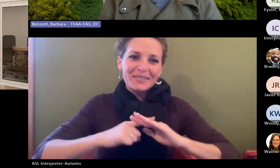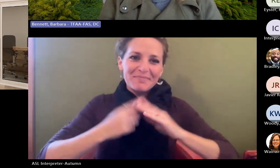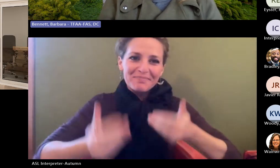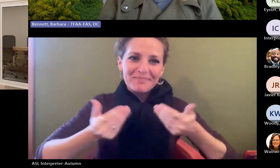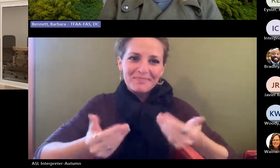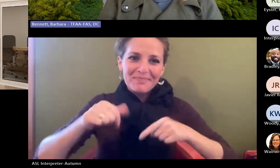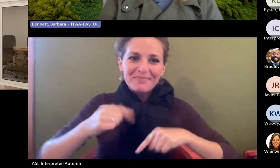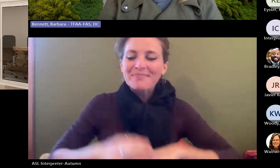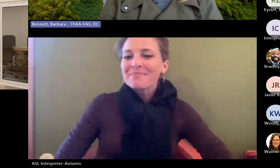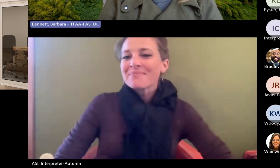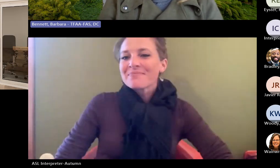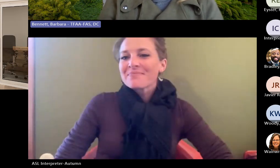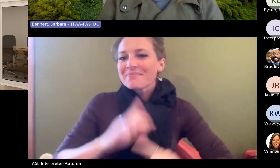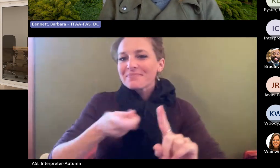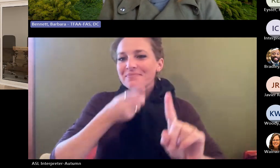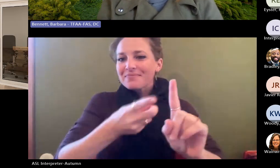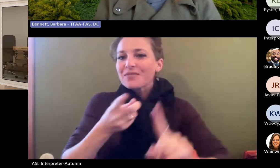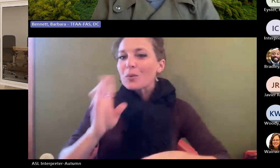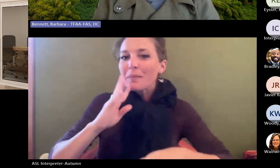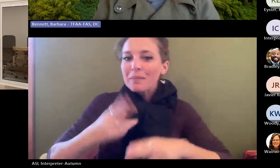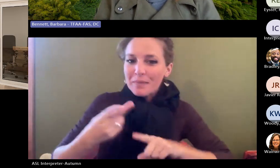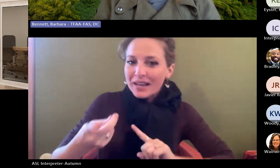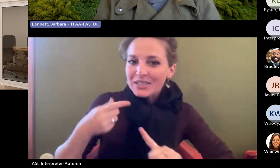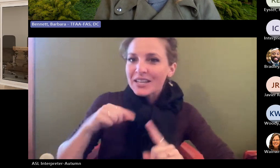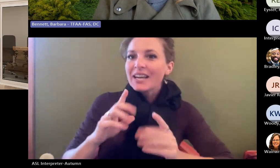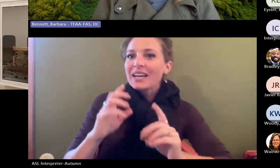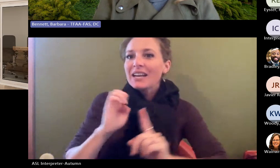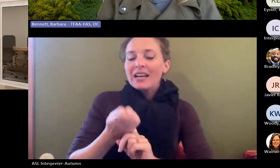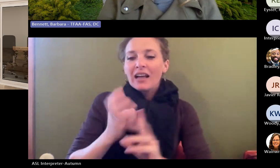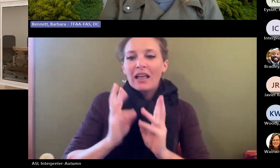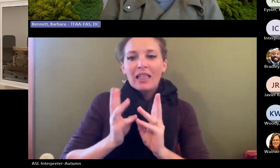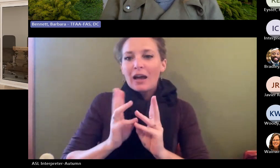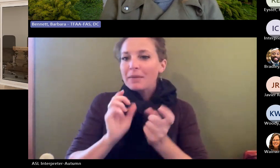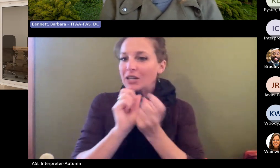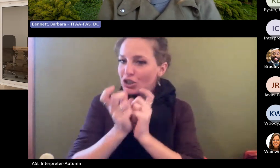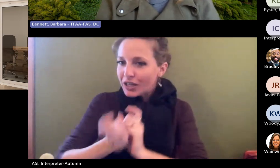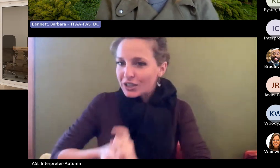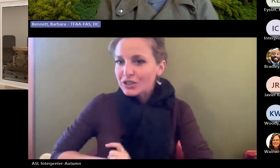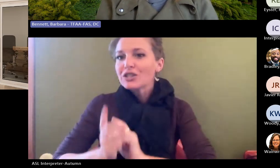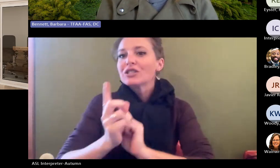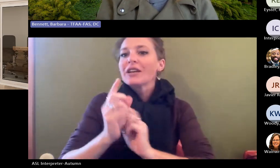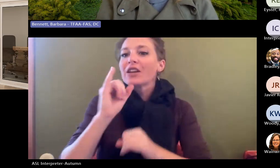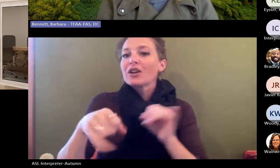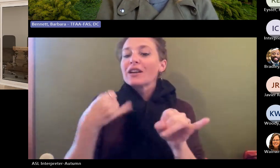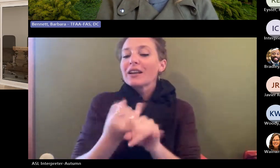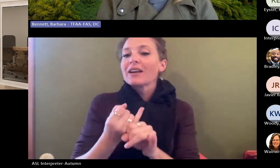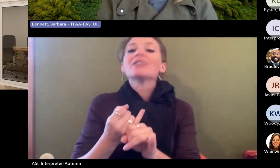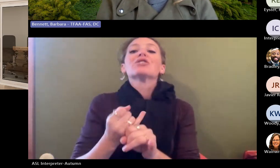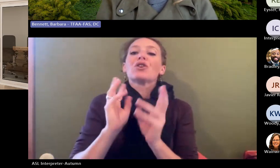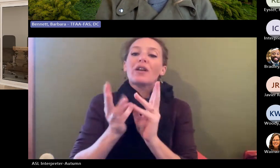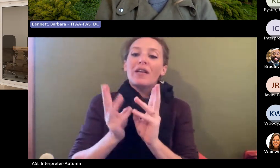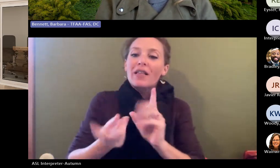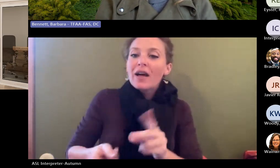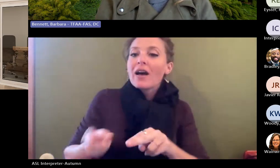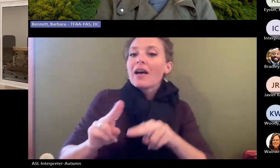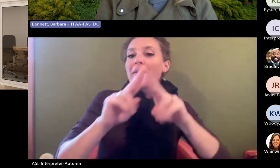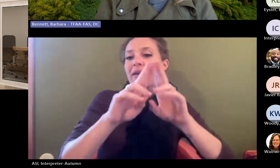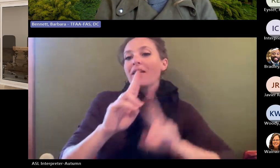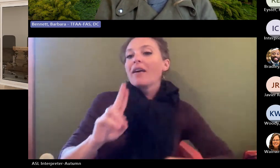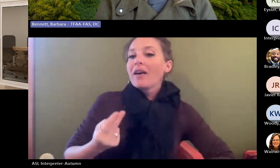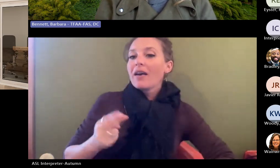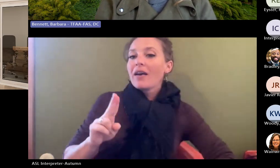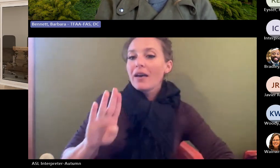with climate change, and the International Climate Hub will also be featuring international women farmers who are doing